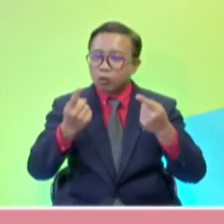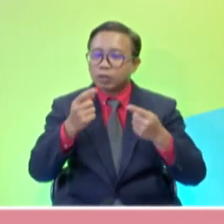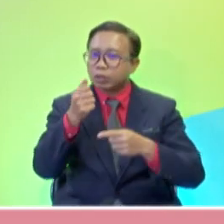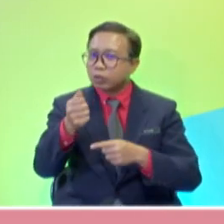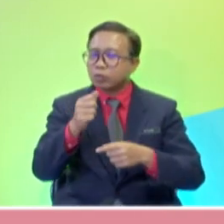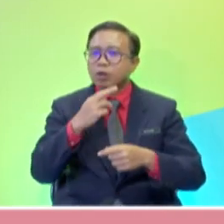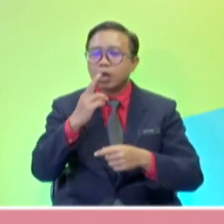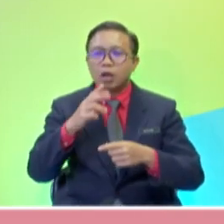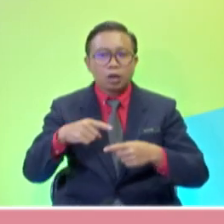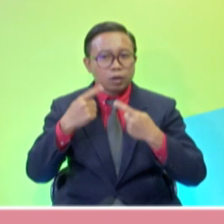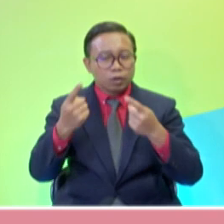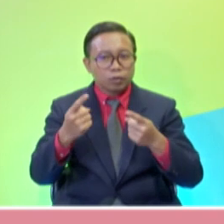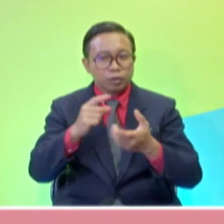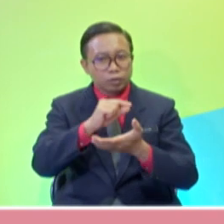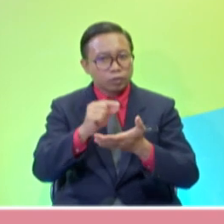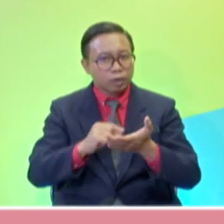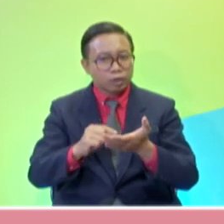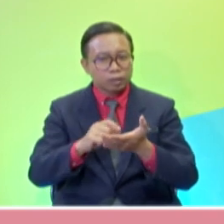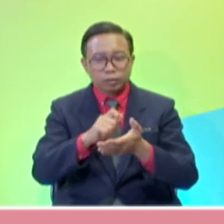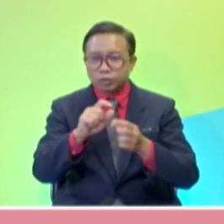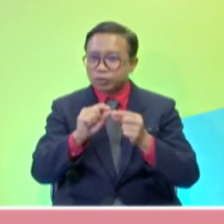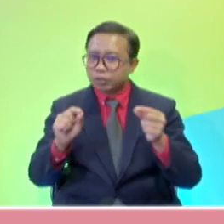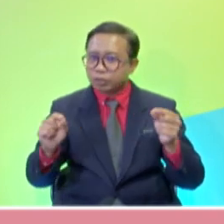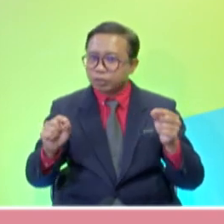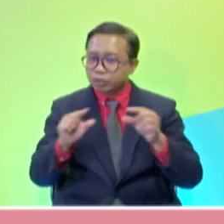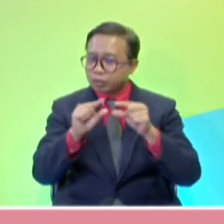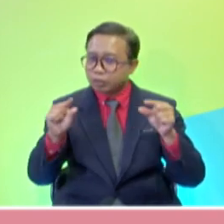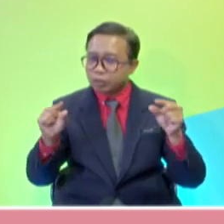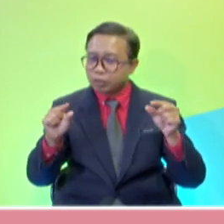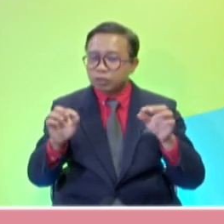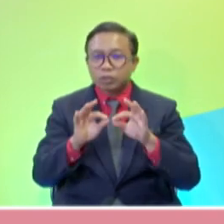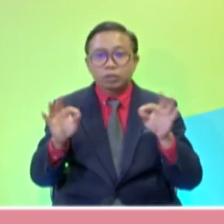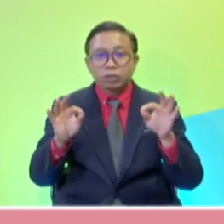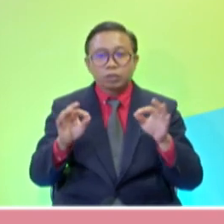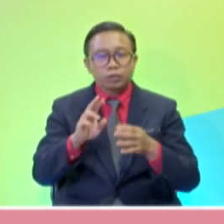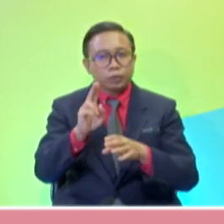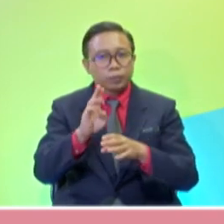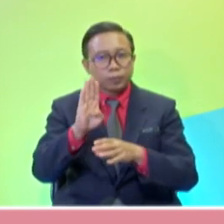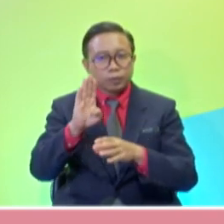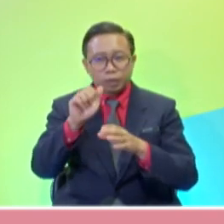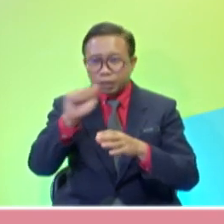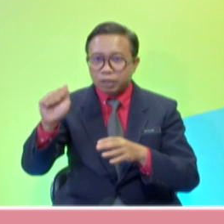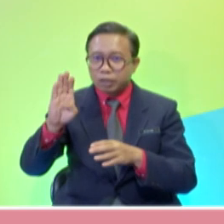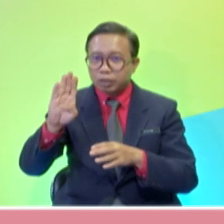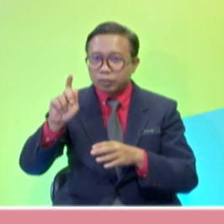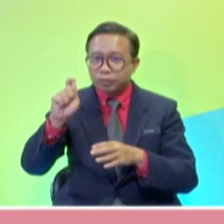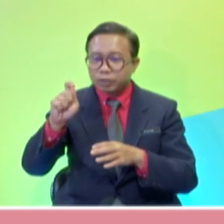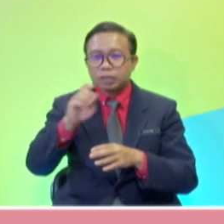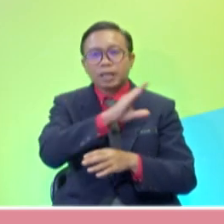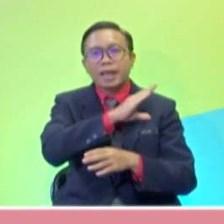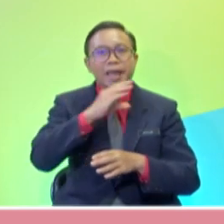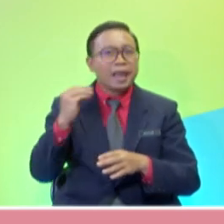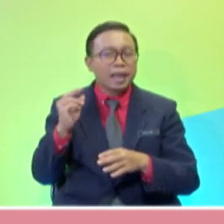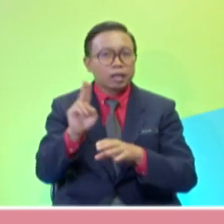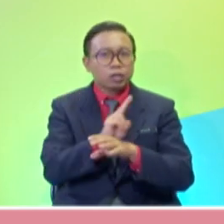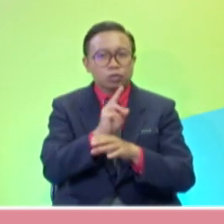you are going to, rewrite the sentences using a bit and use the